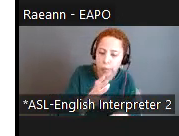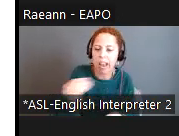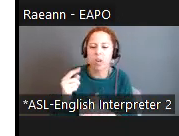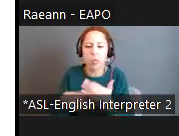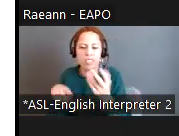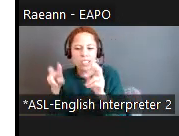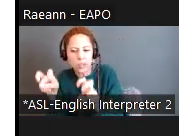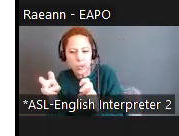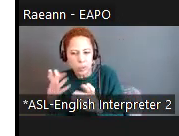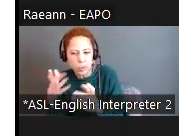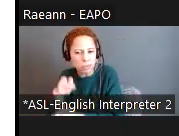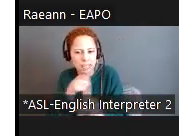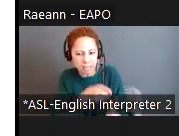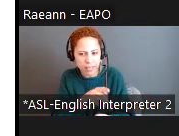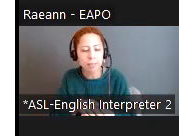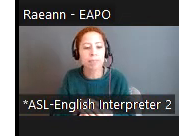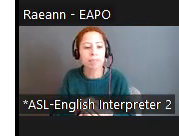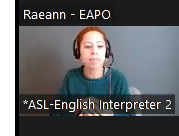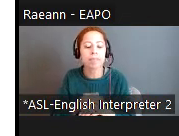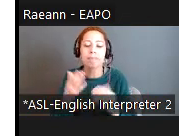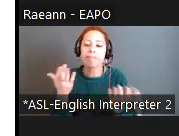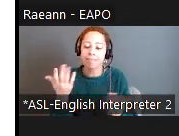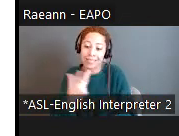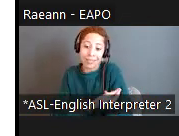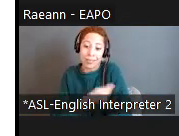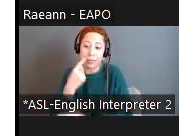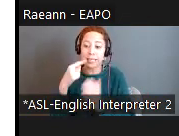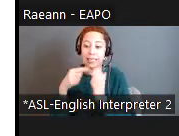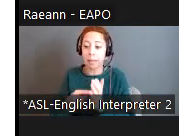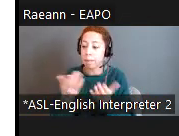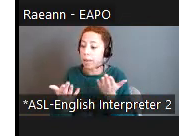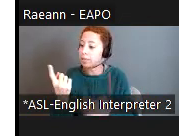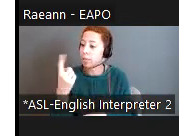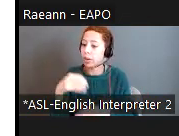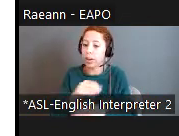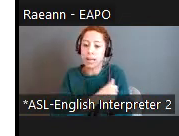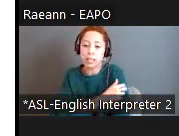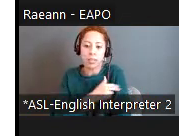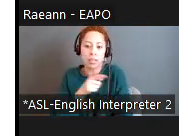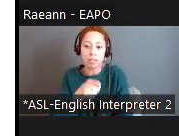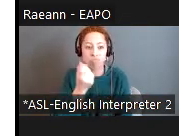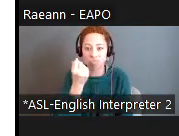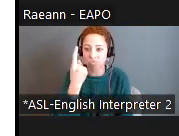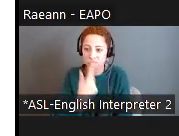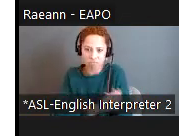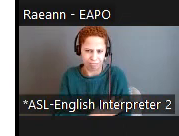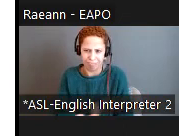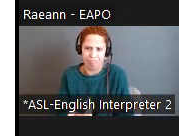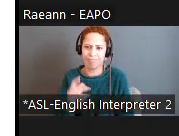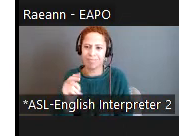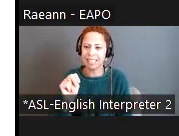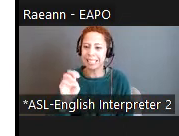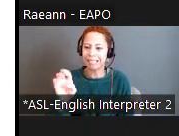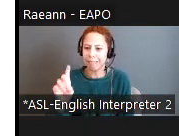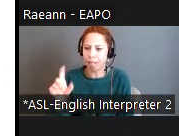of vaccines, you might have a patient in hospital who just doesn't understand anything about vaccines. They don't even know what a needle is at that